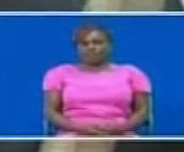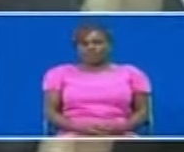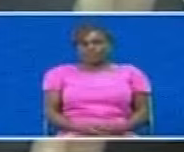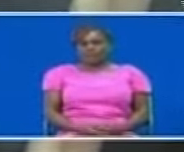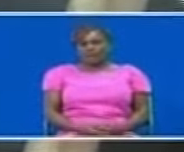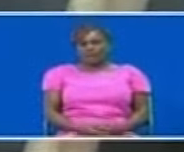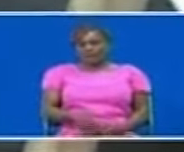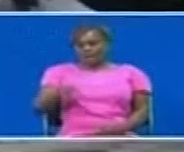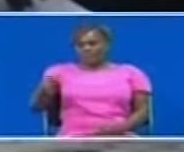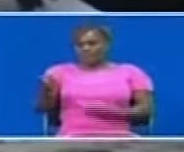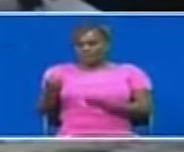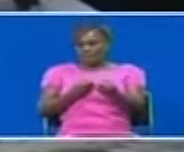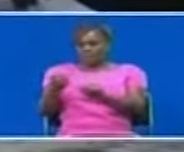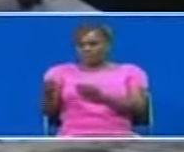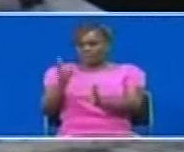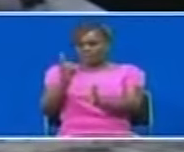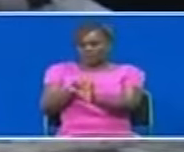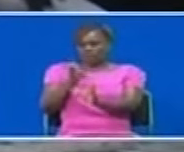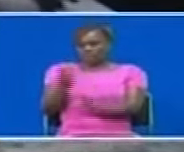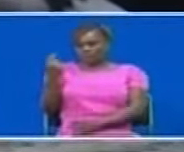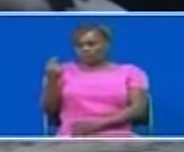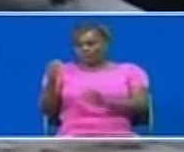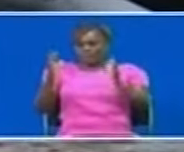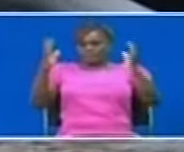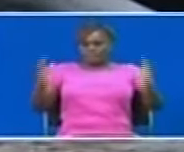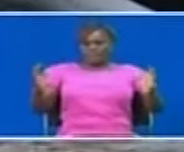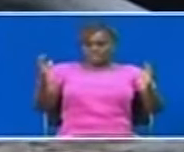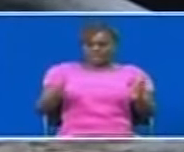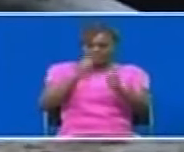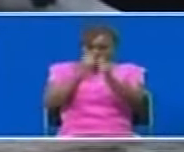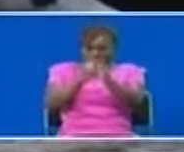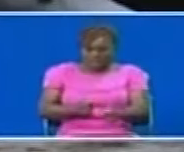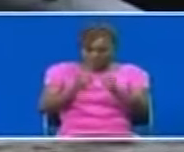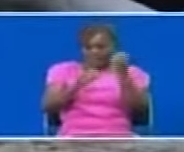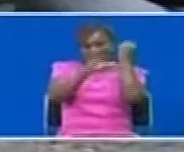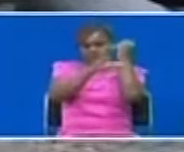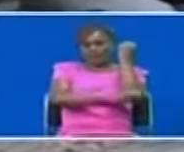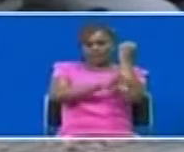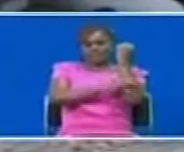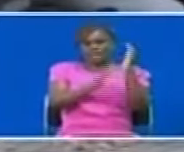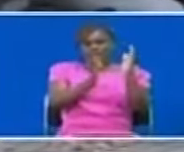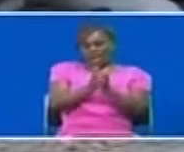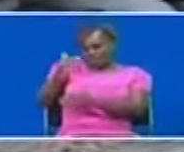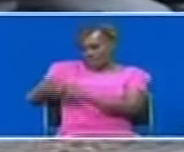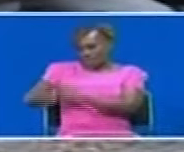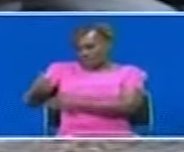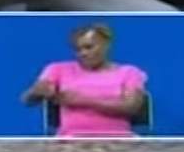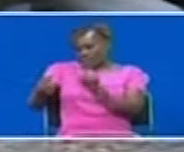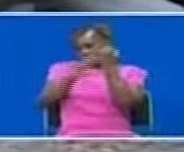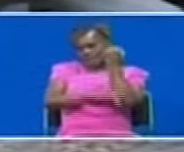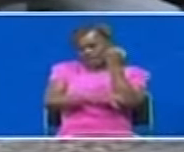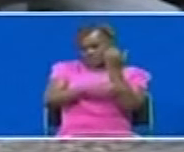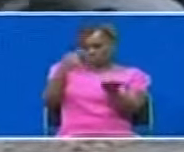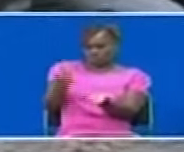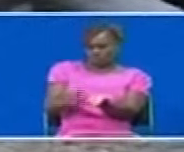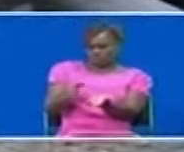2 years has attracted participants from the small and large-scale farmers in the country and those from neighboring Uganda and Tanzania. Some